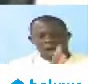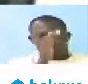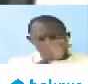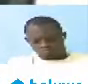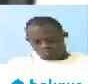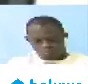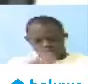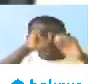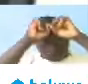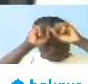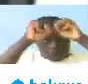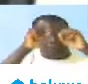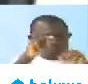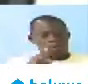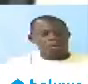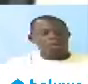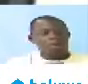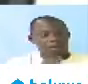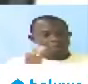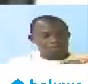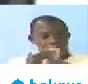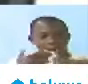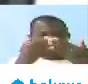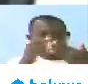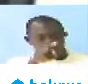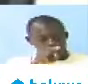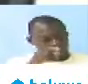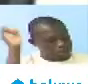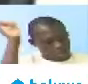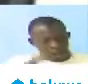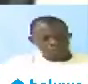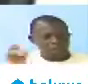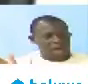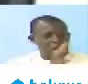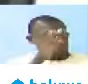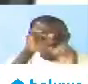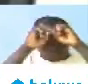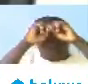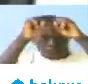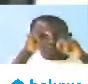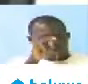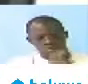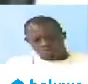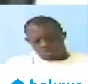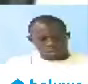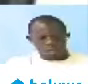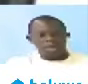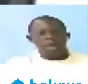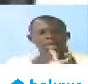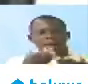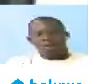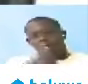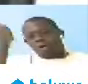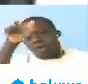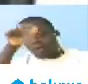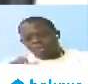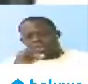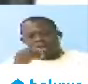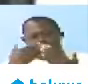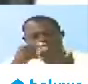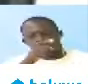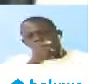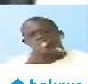Samuel Doe used to tell Ufe Buanyi that I will topple your government. And Ufe Buanyi told